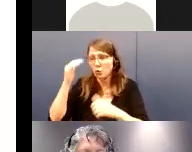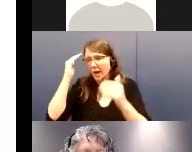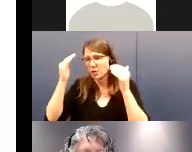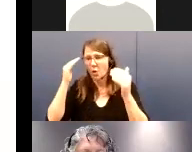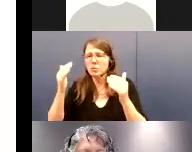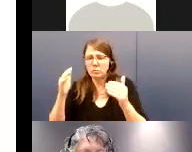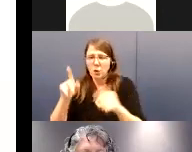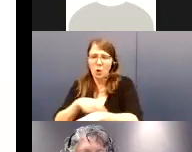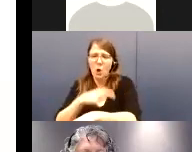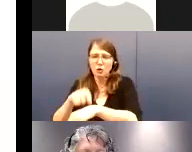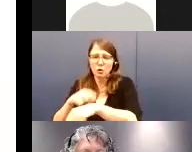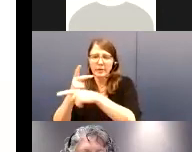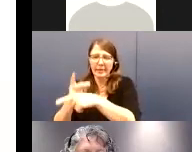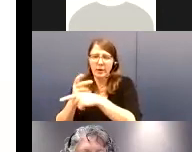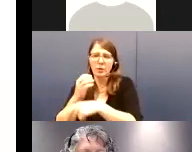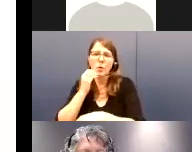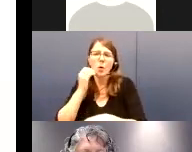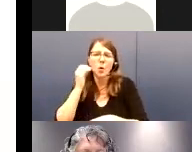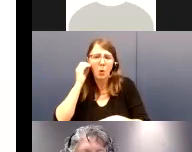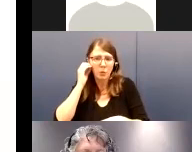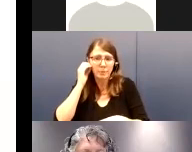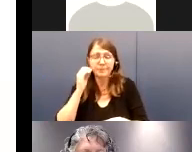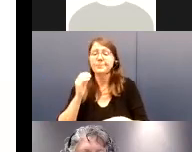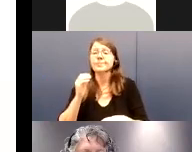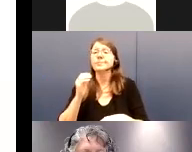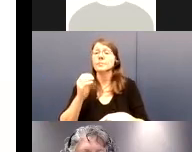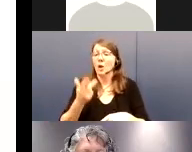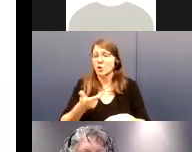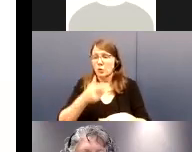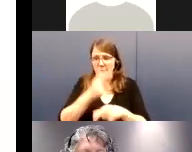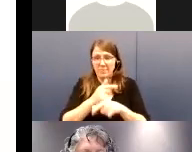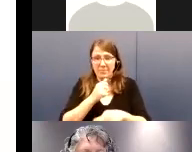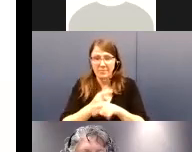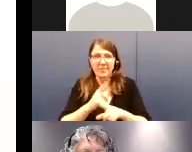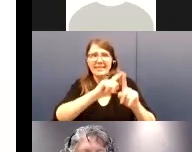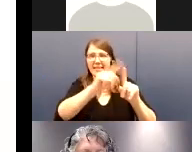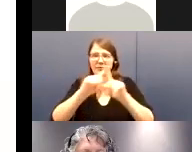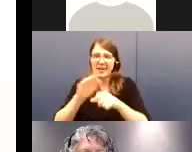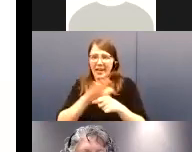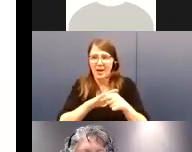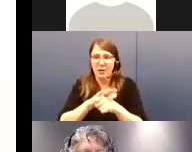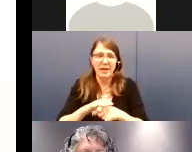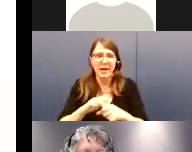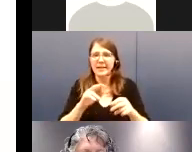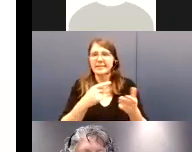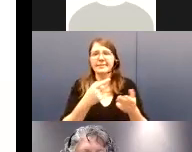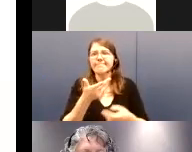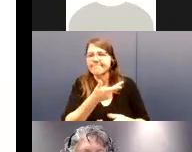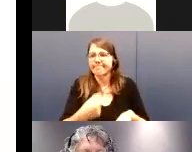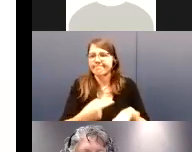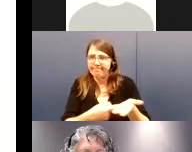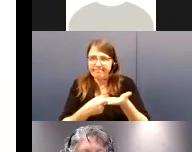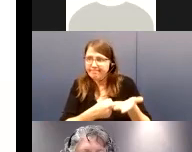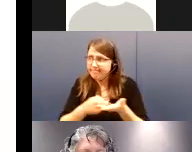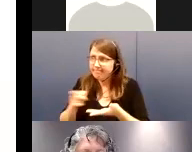provinces. The disagreement became, is the parent safer in this long-term care facility during COVID, or